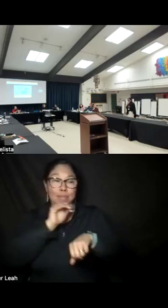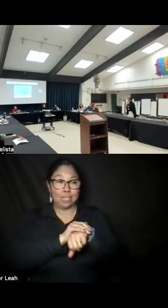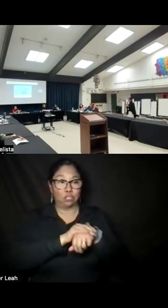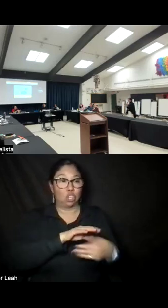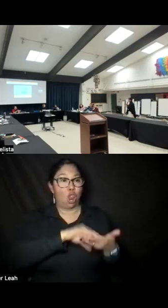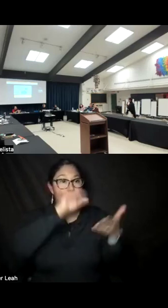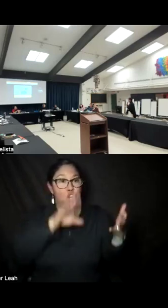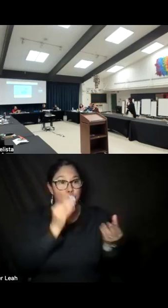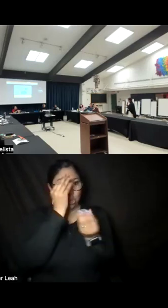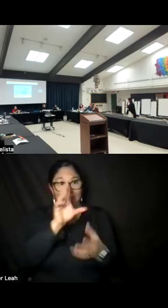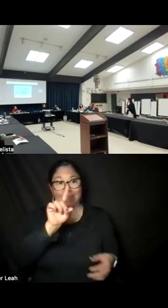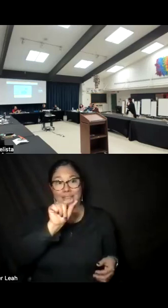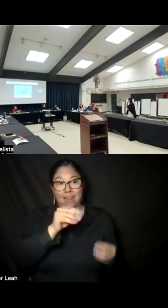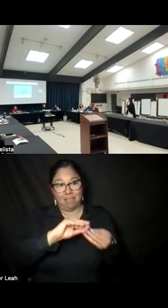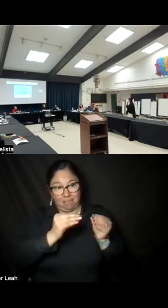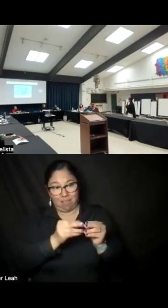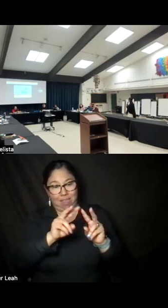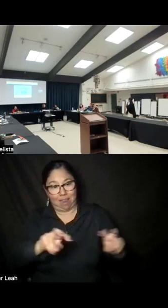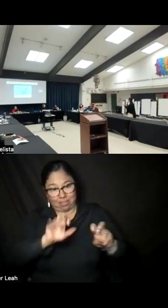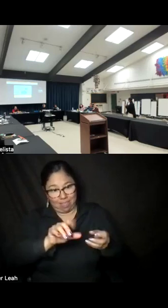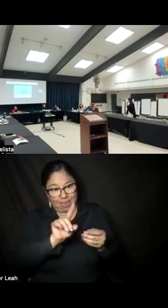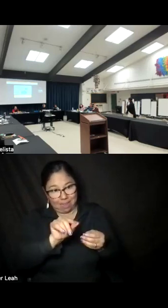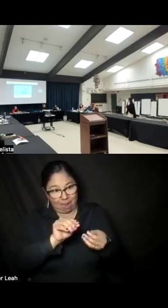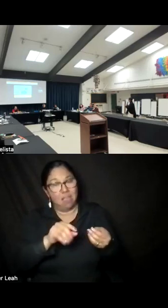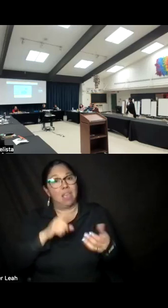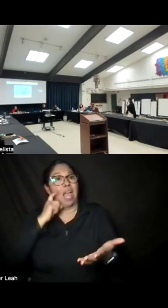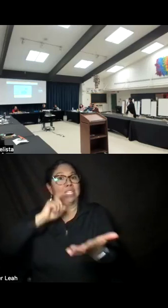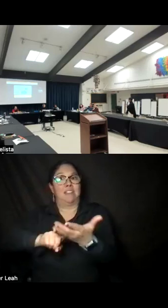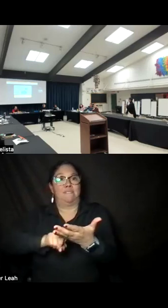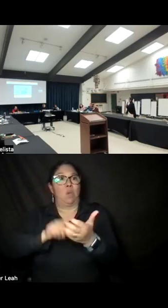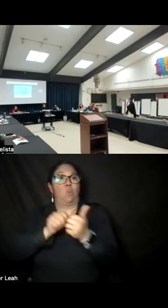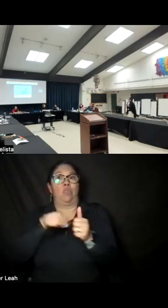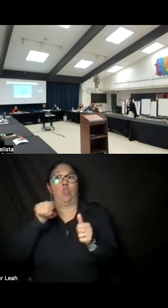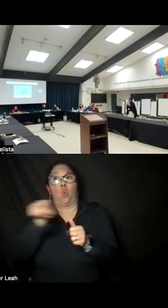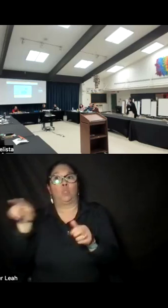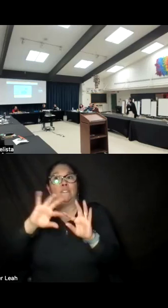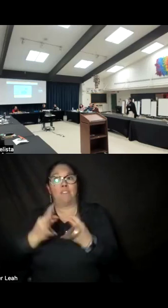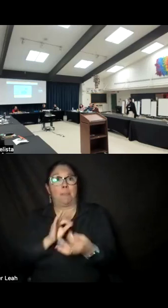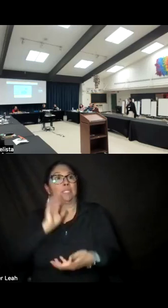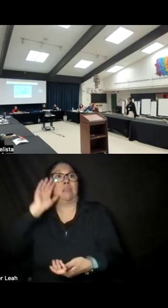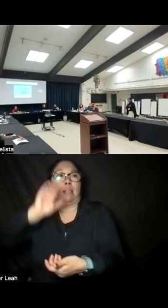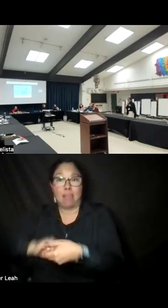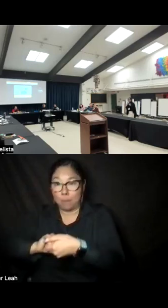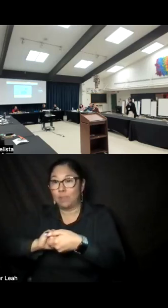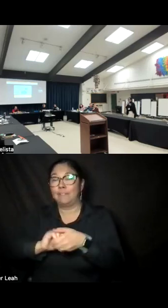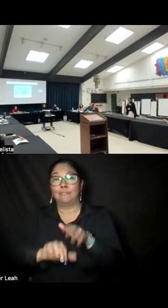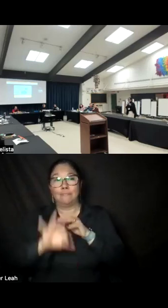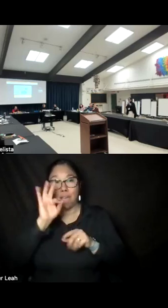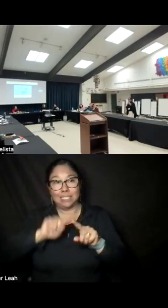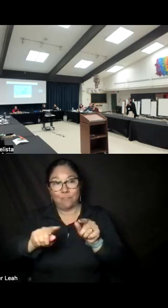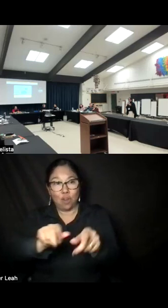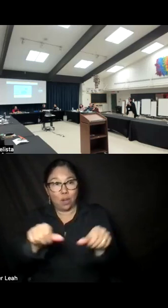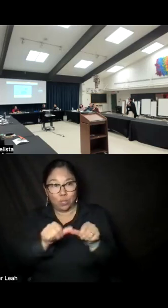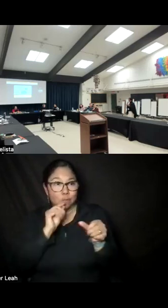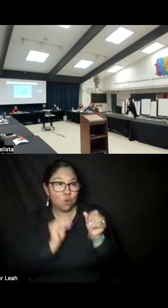data, analyzing that data, identifying with the families collaboratively, identifying areas of growth and